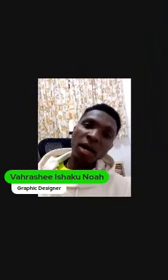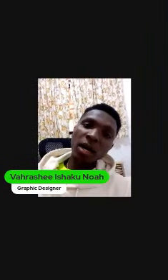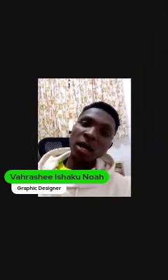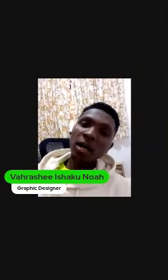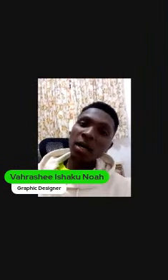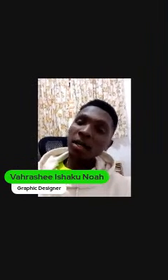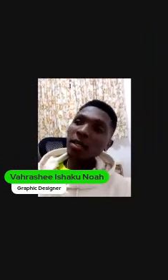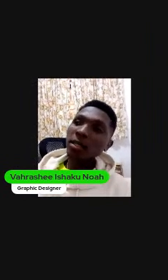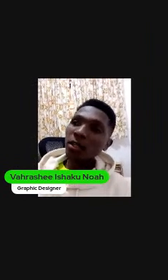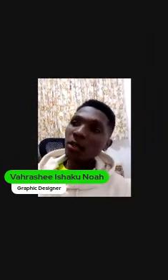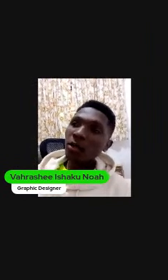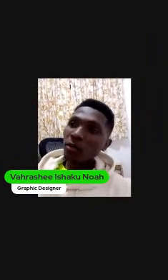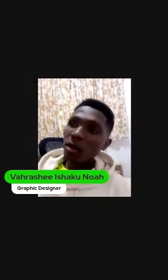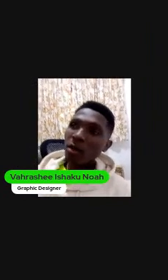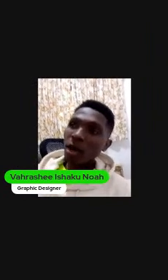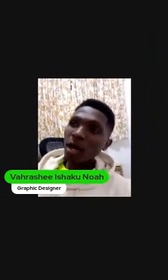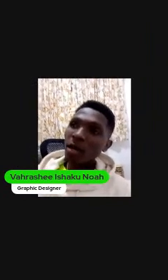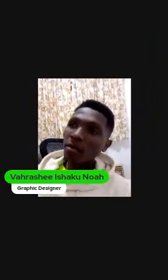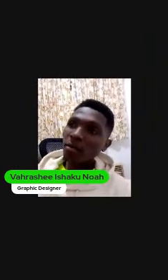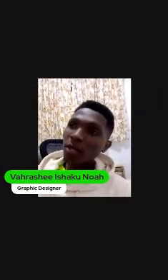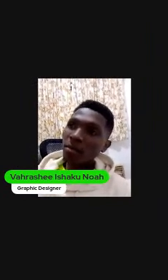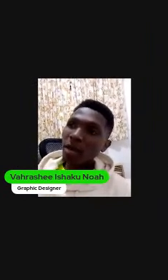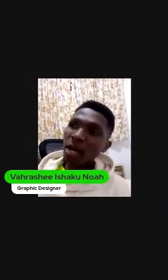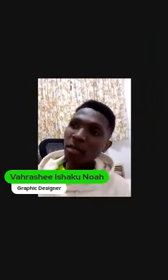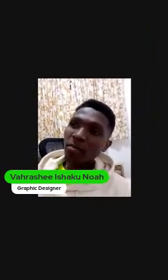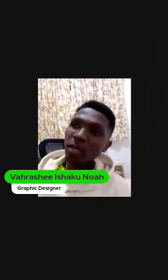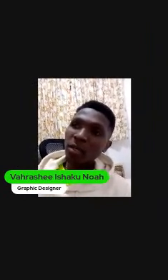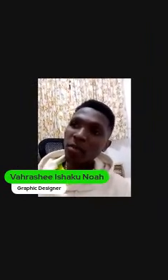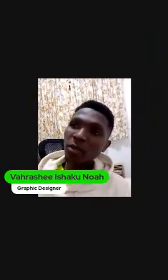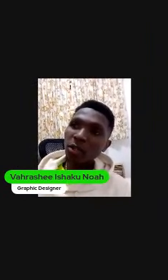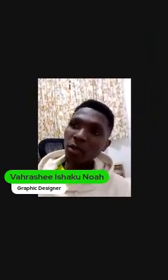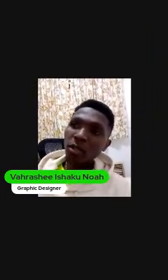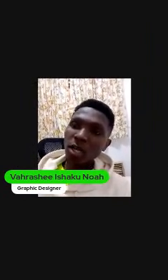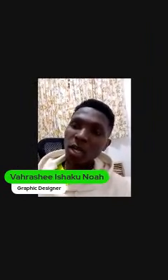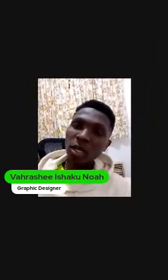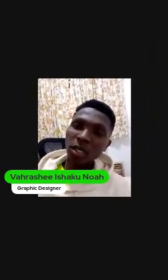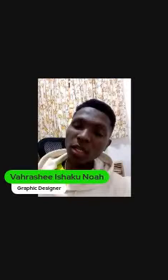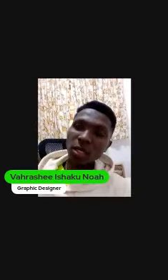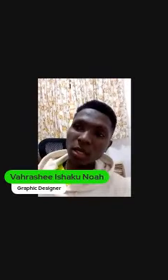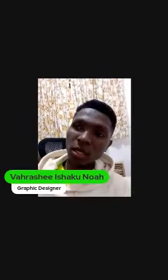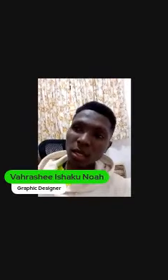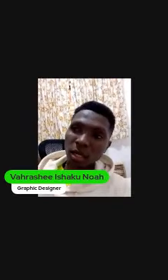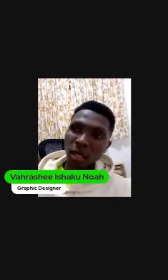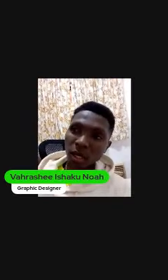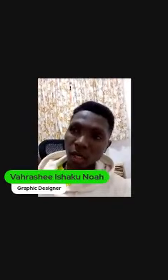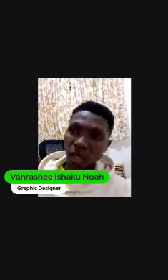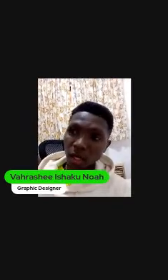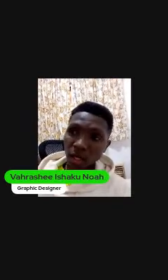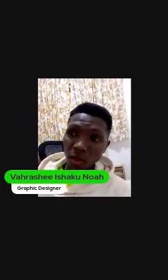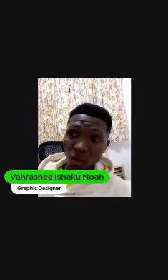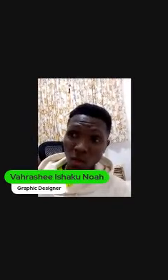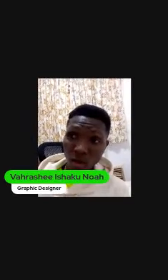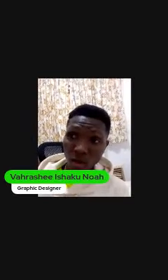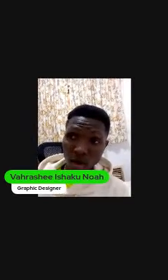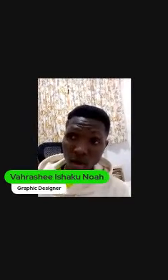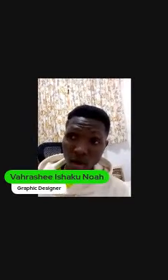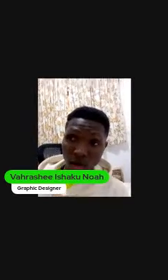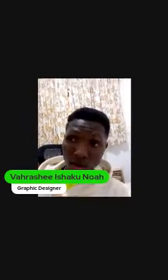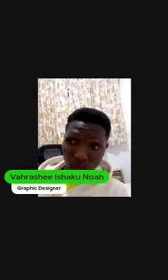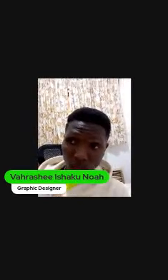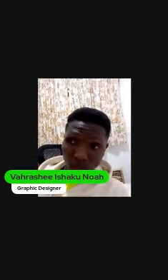But my heart is overwhelmed. Remind me of what you say in your